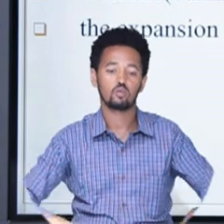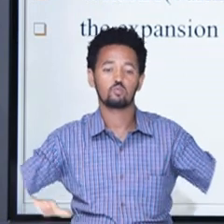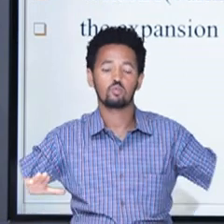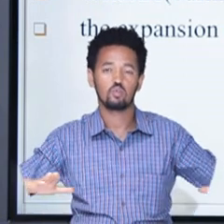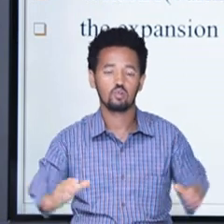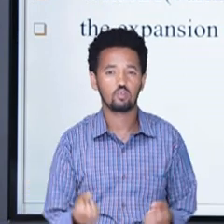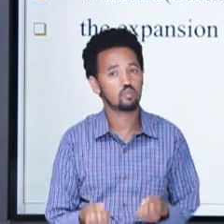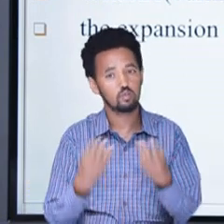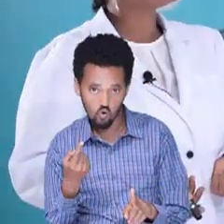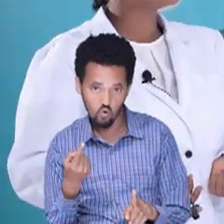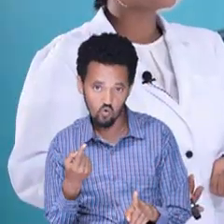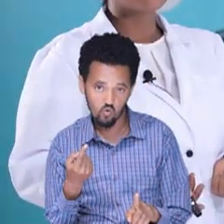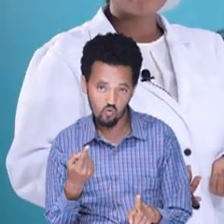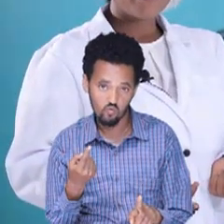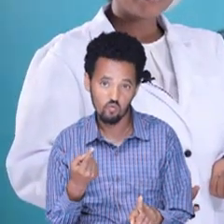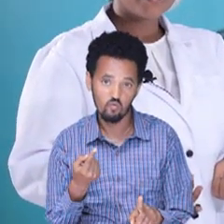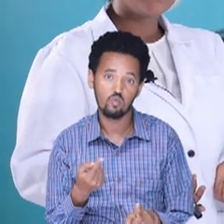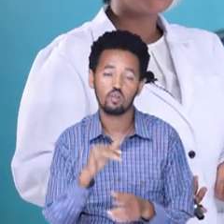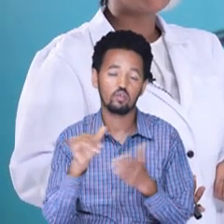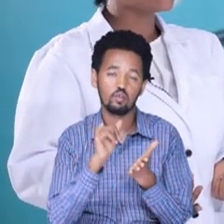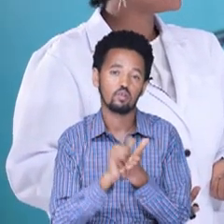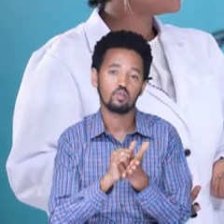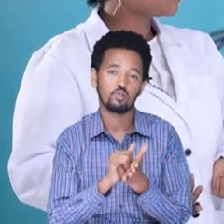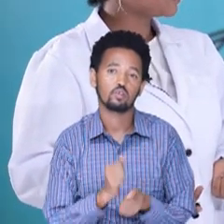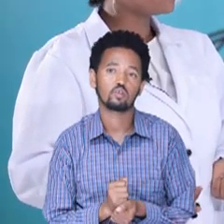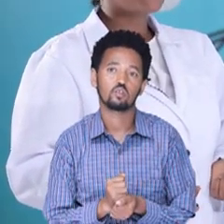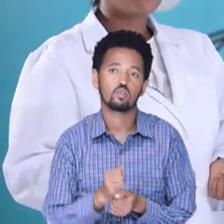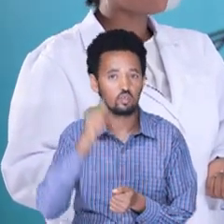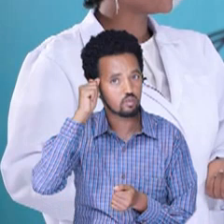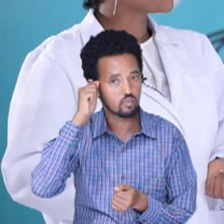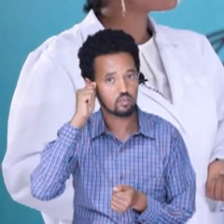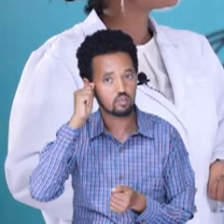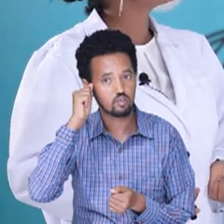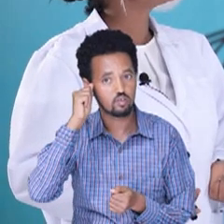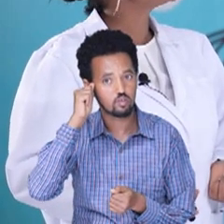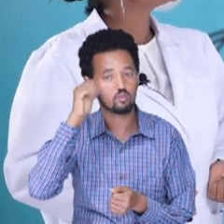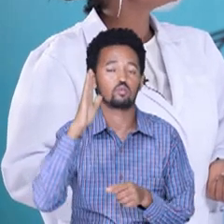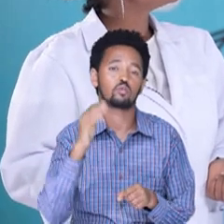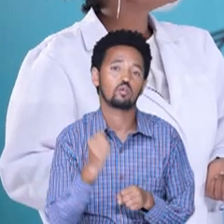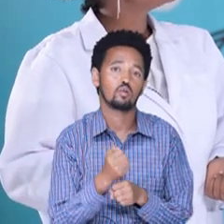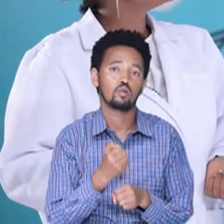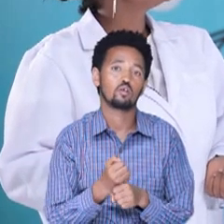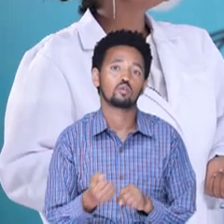the main reason for factors that affecting natural vegetation of Africa.